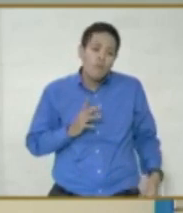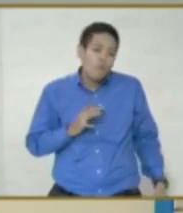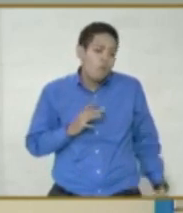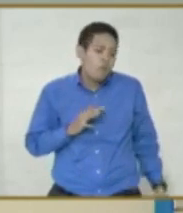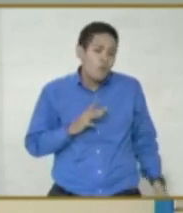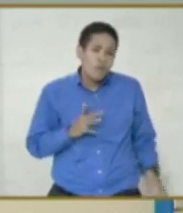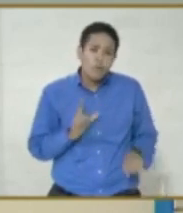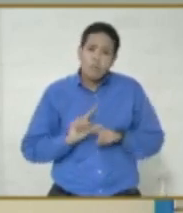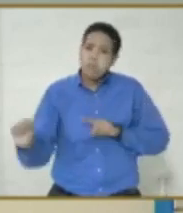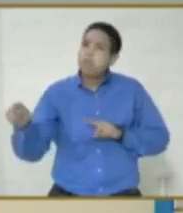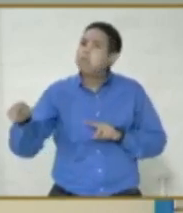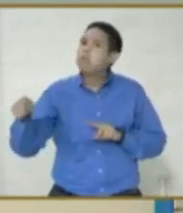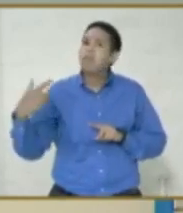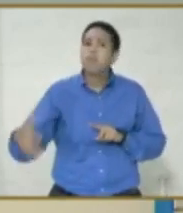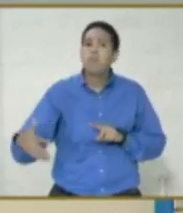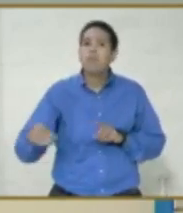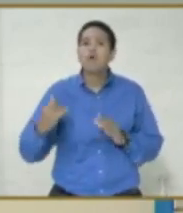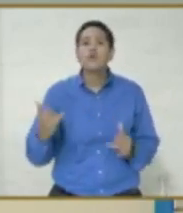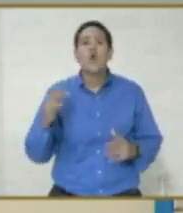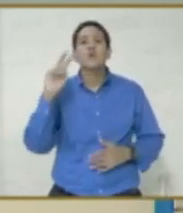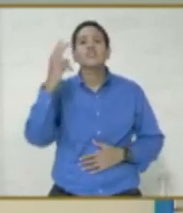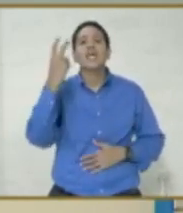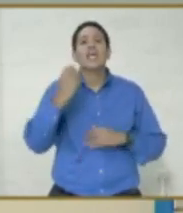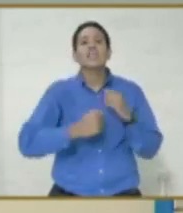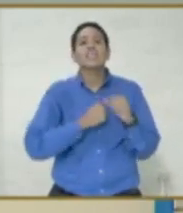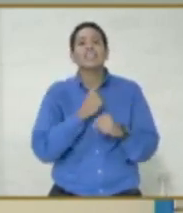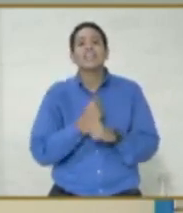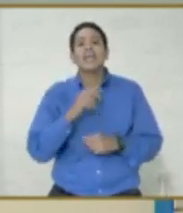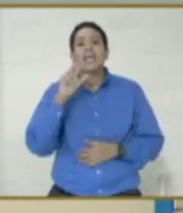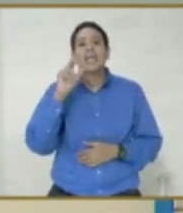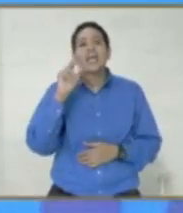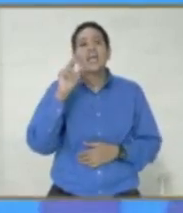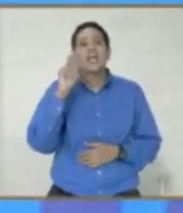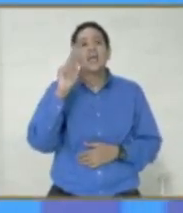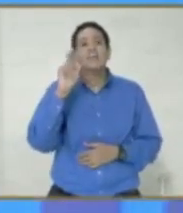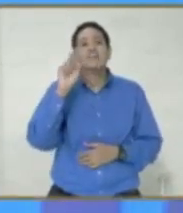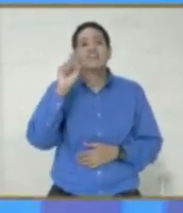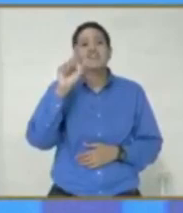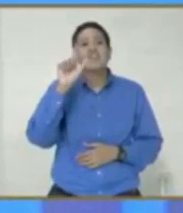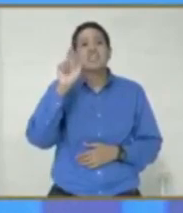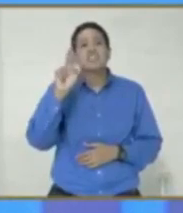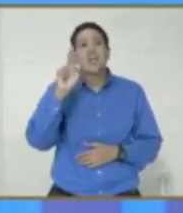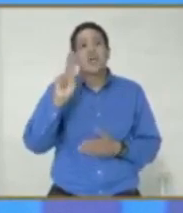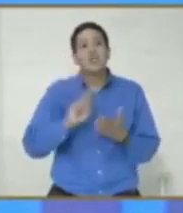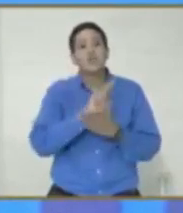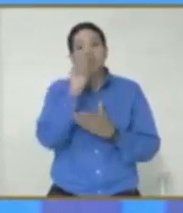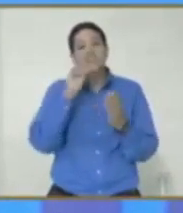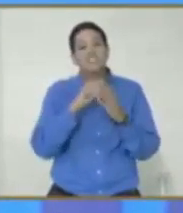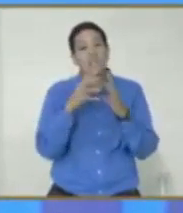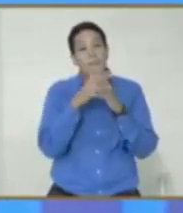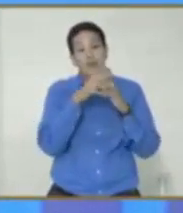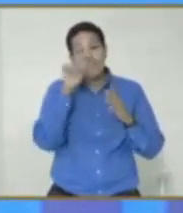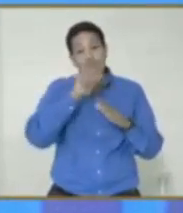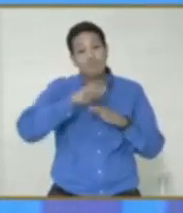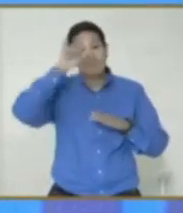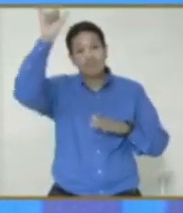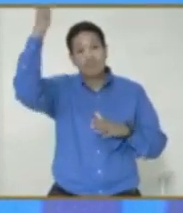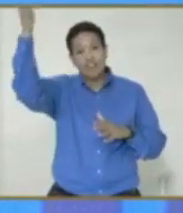and he's now in his second year at Drexel University in the United States.